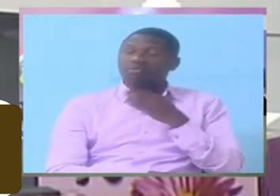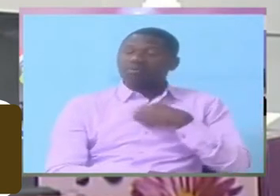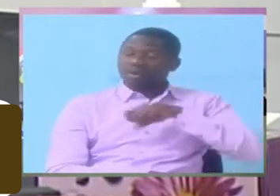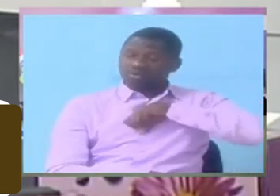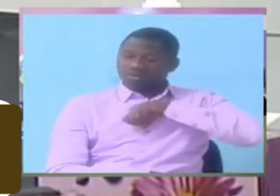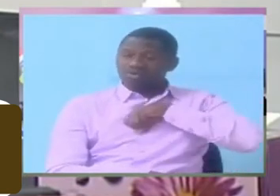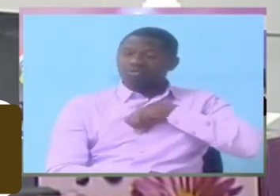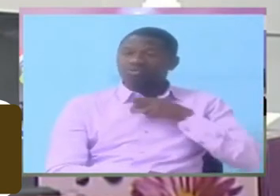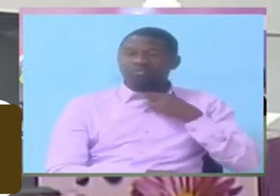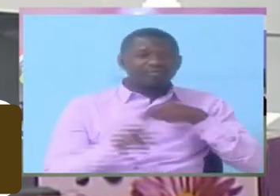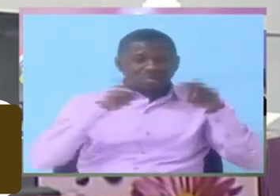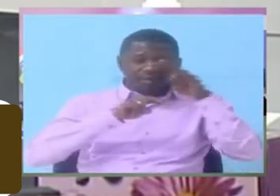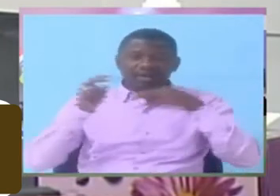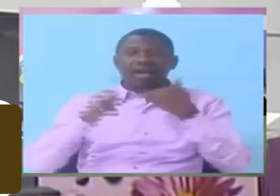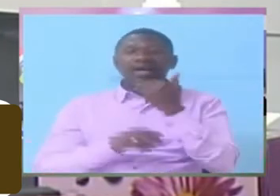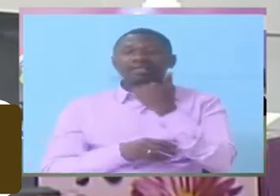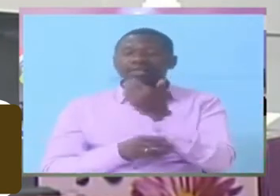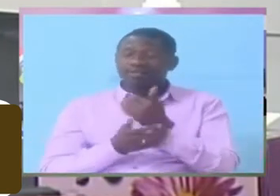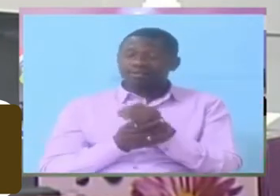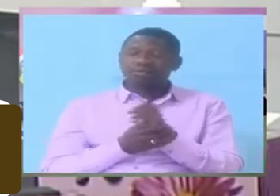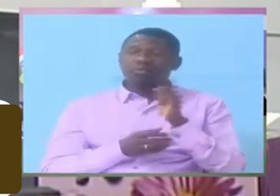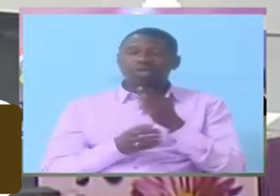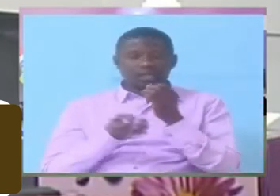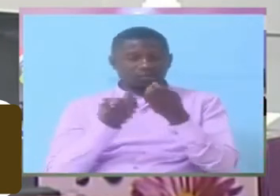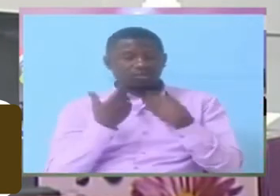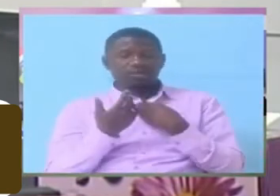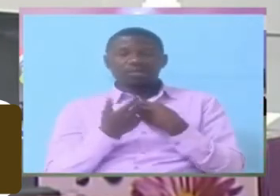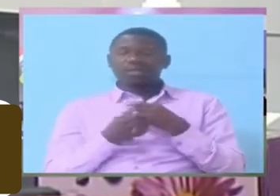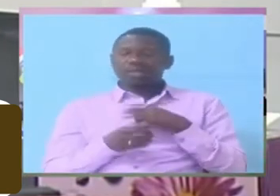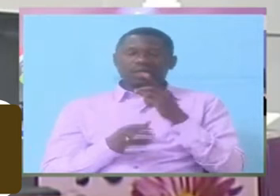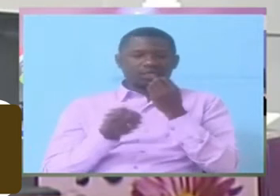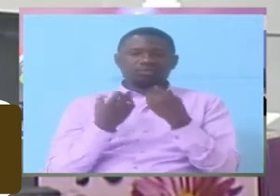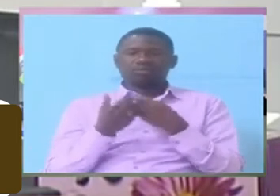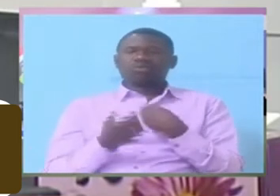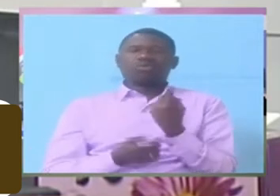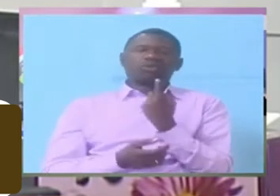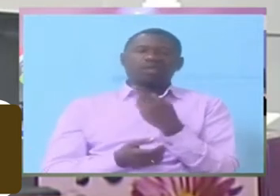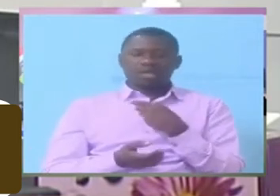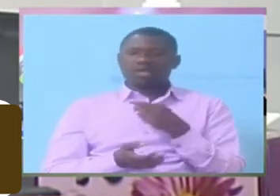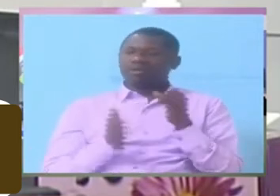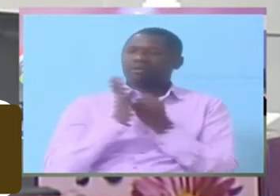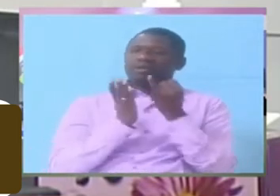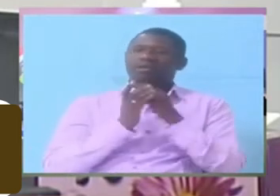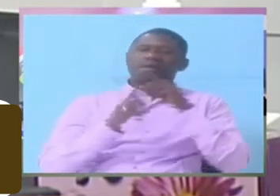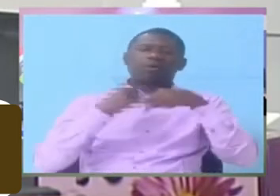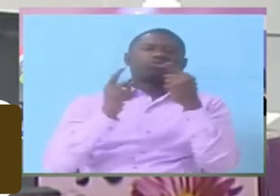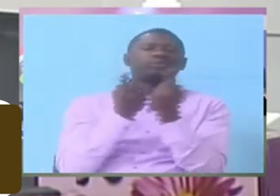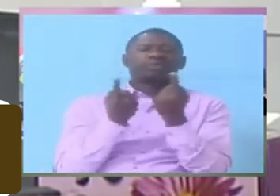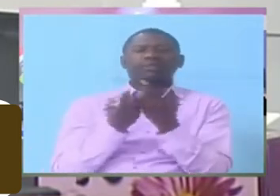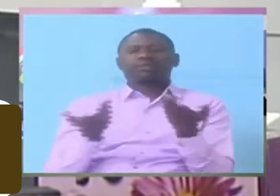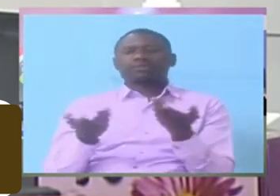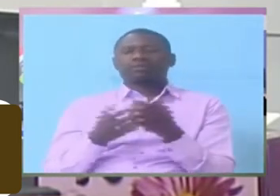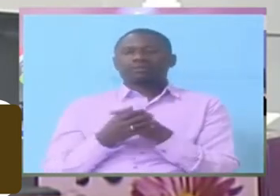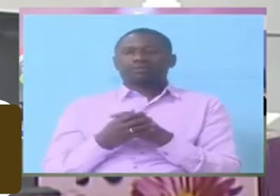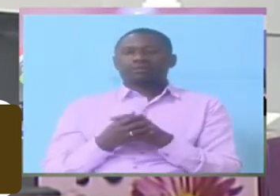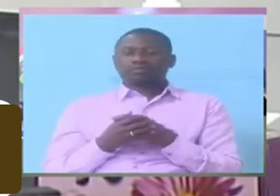personally. But what I was told is that they were investigating something. But they should